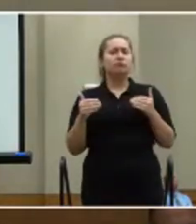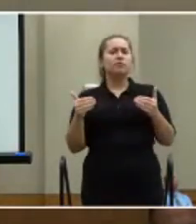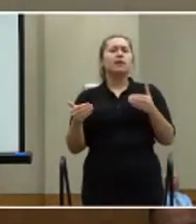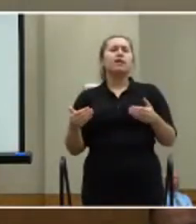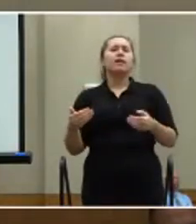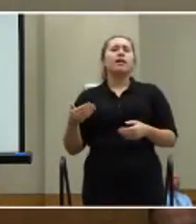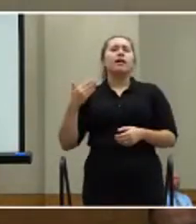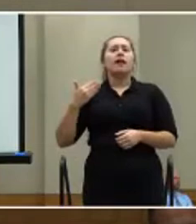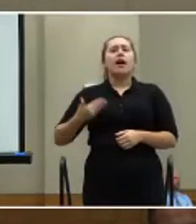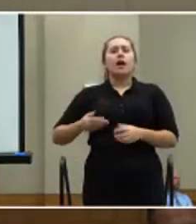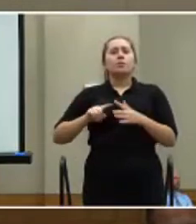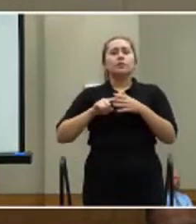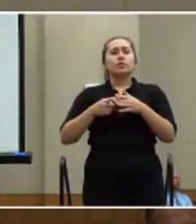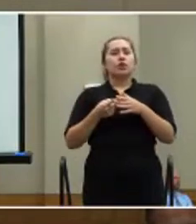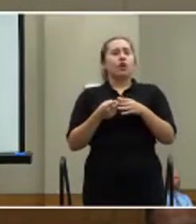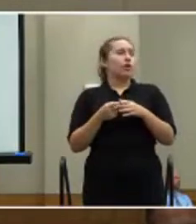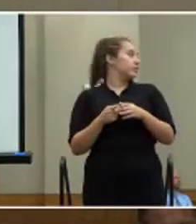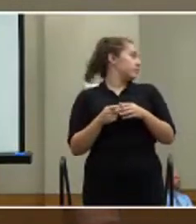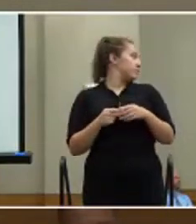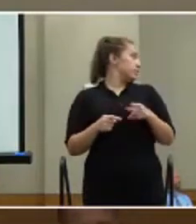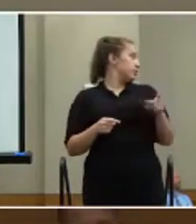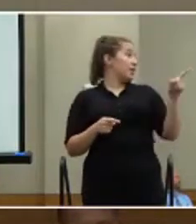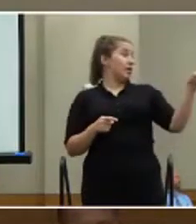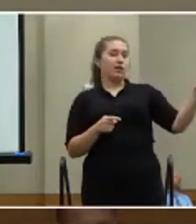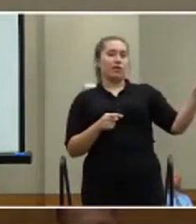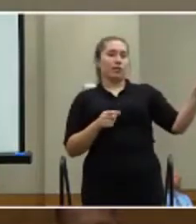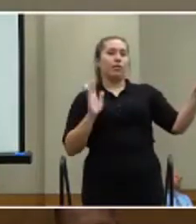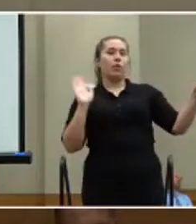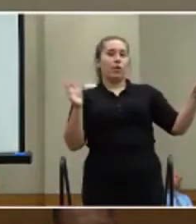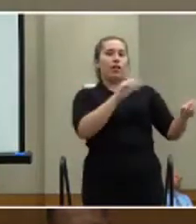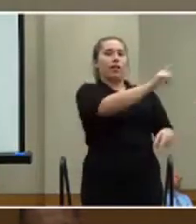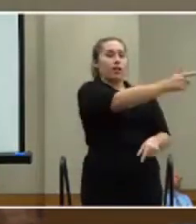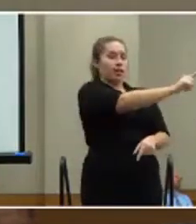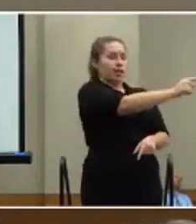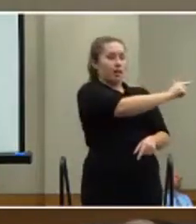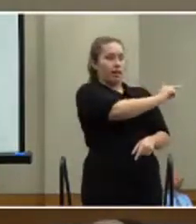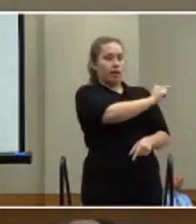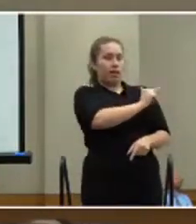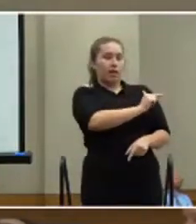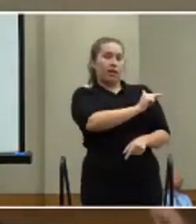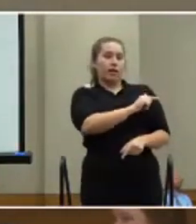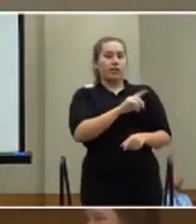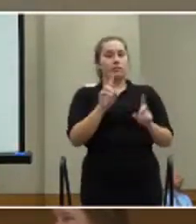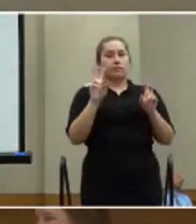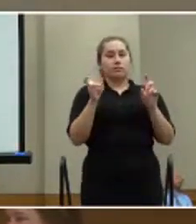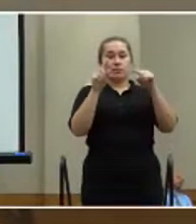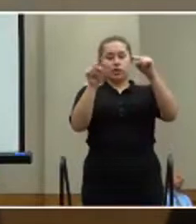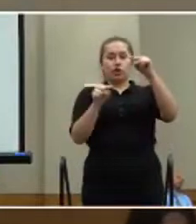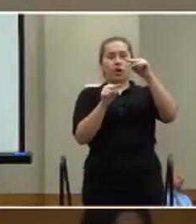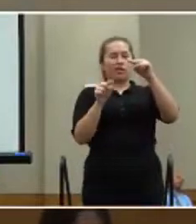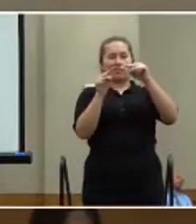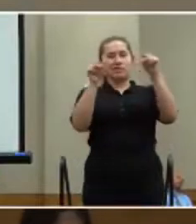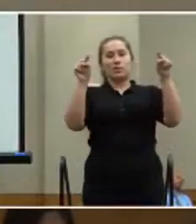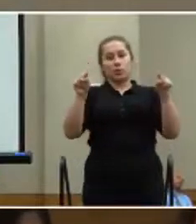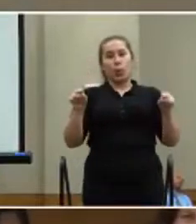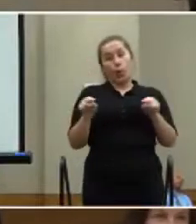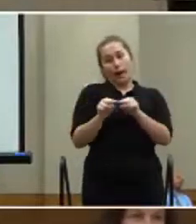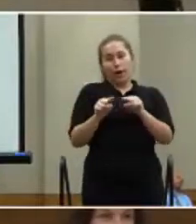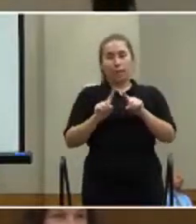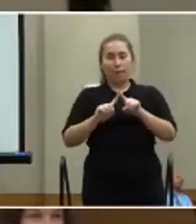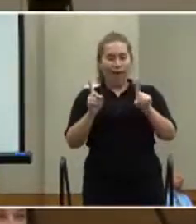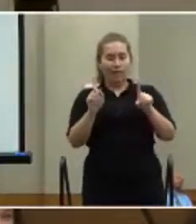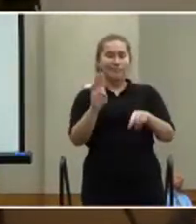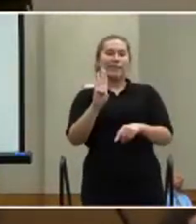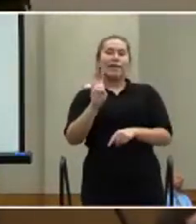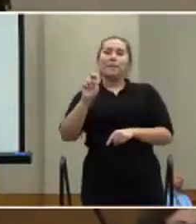start over here, and we're going to circle around. Actually, we're going to square off around and begin. So, Benjamin,